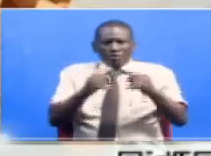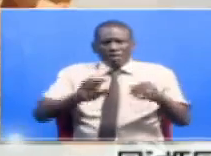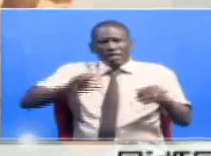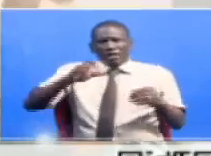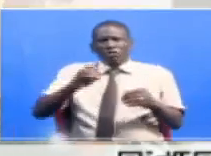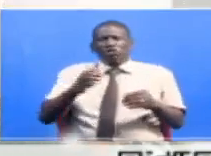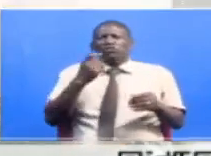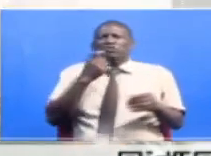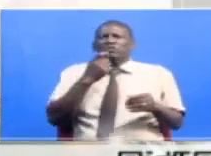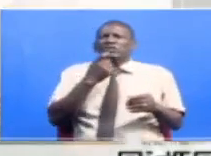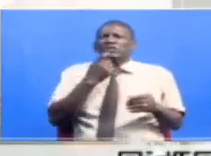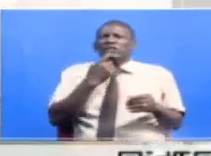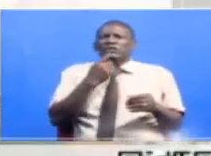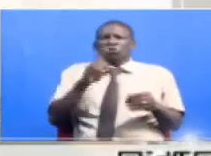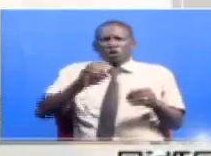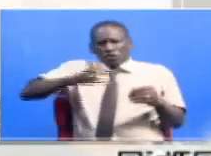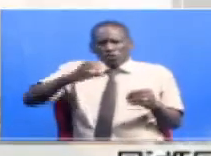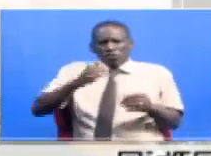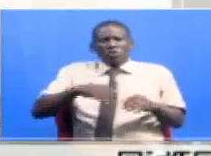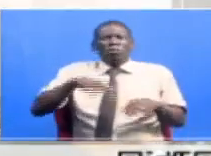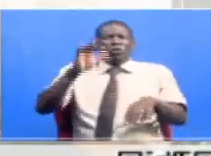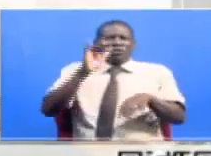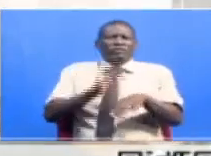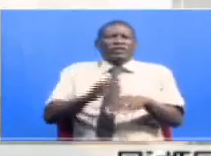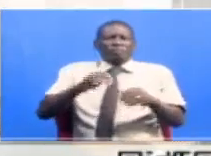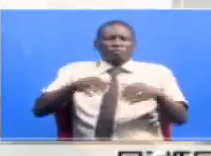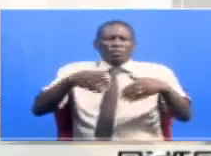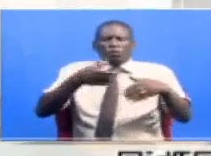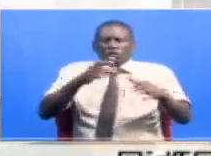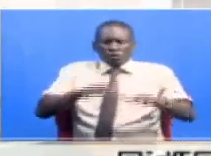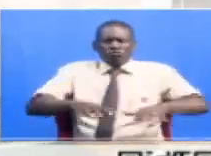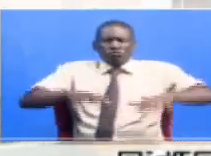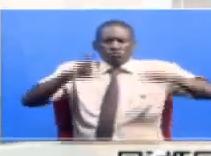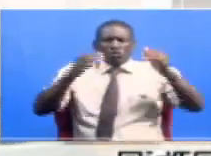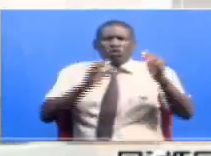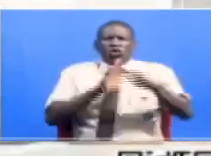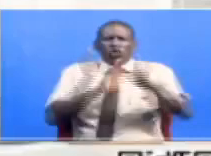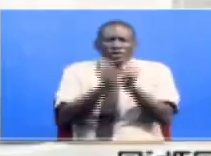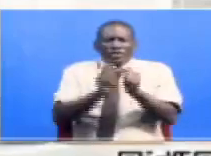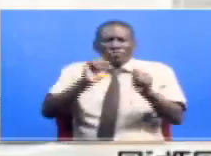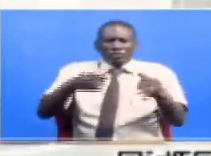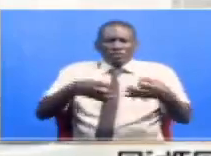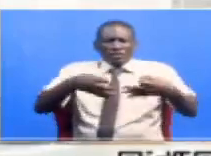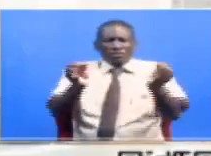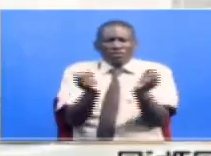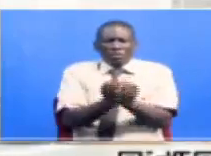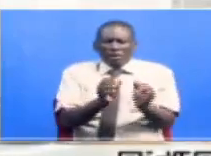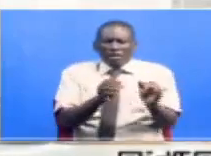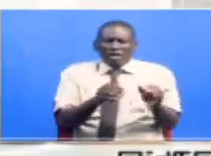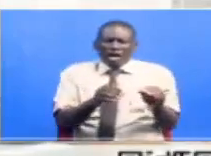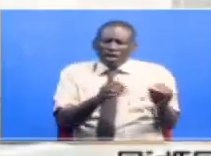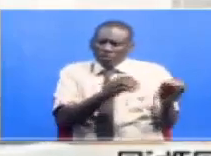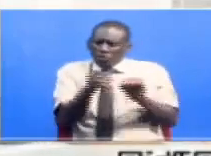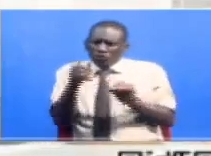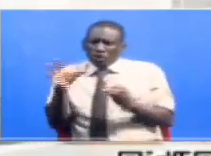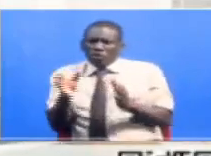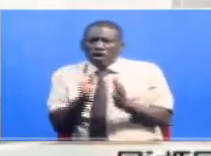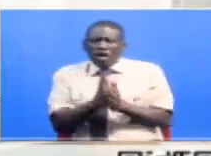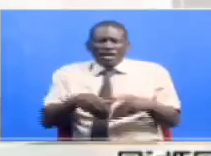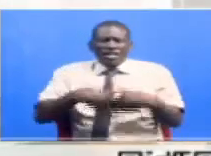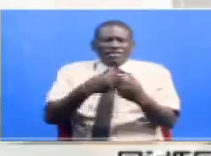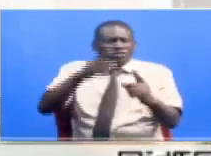of Tana River, one of the counties worst affected by floods, over 10,000 households are still displaced. Provision of iron